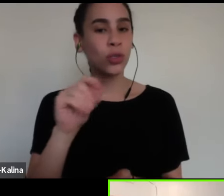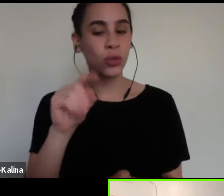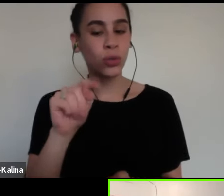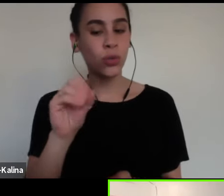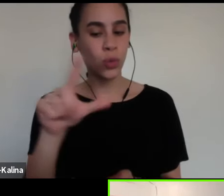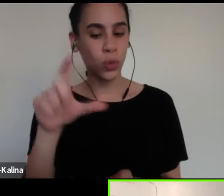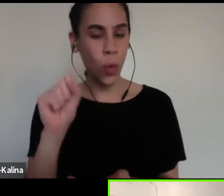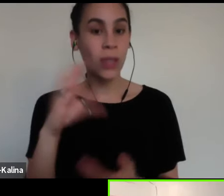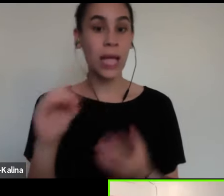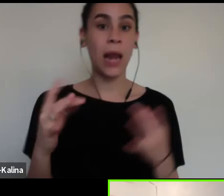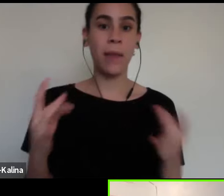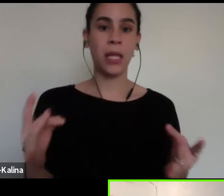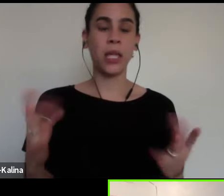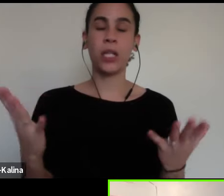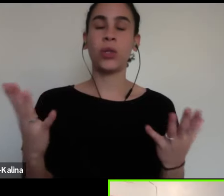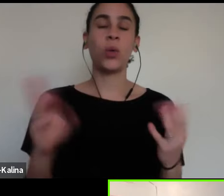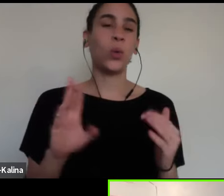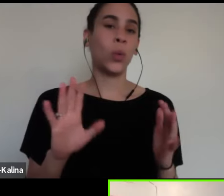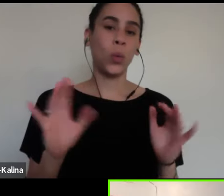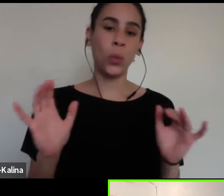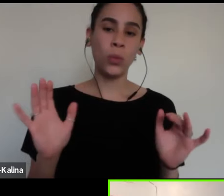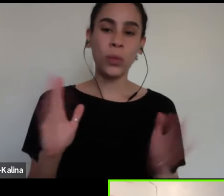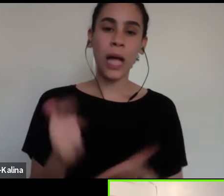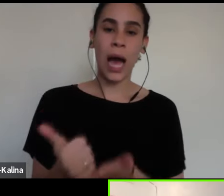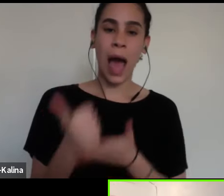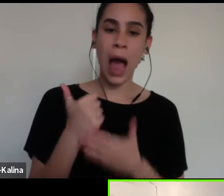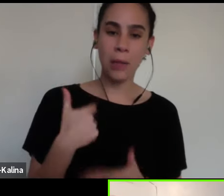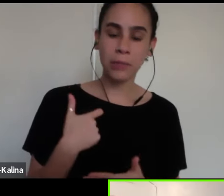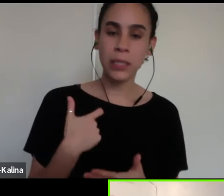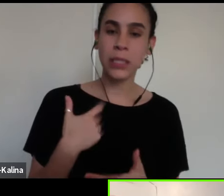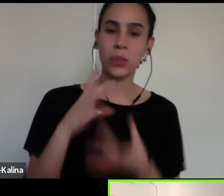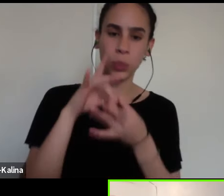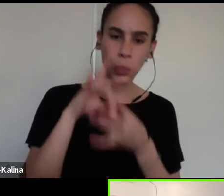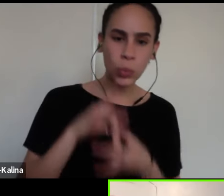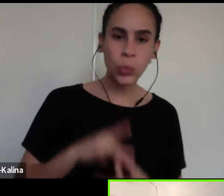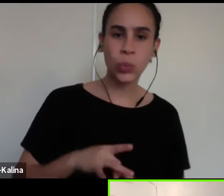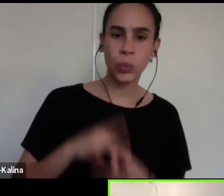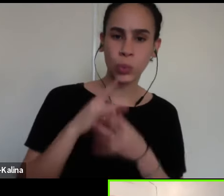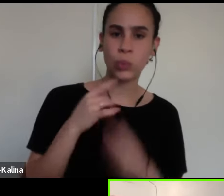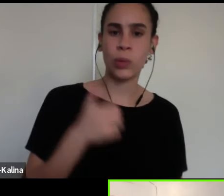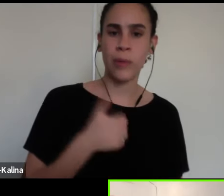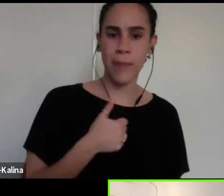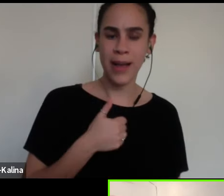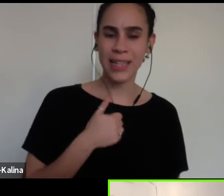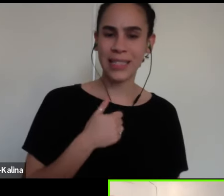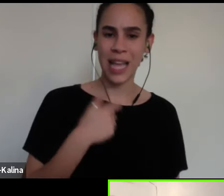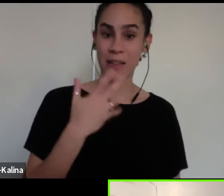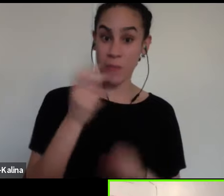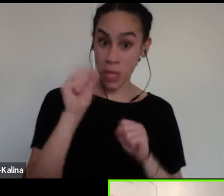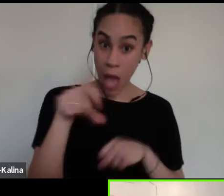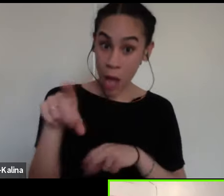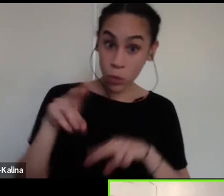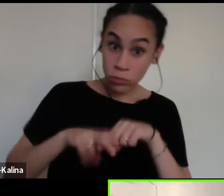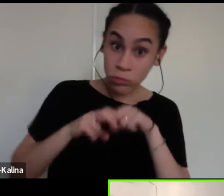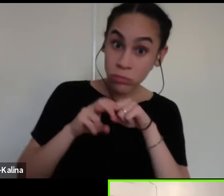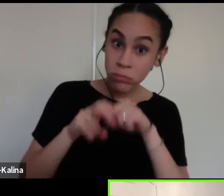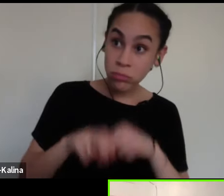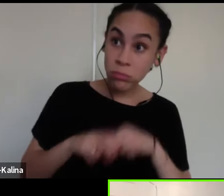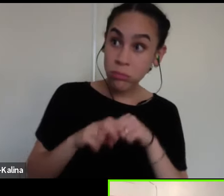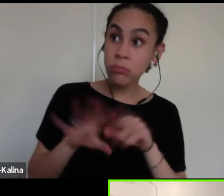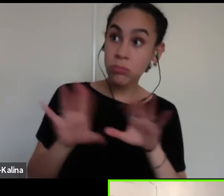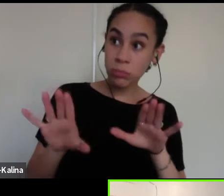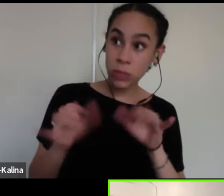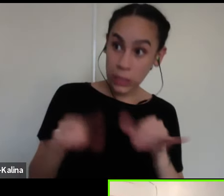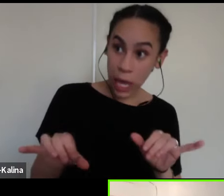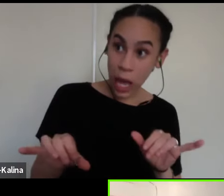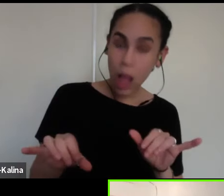save the day. And it really like helped me be with myself, period. The end. It was just like, can you sit still? And you can, so long as you're